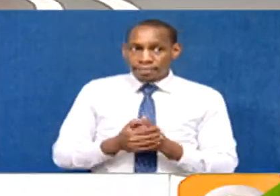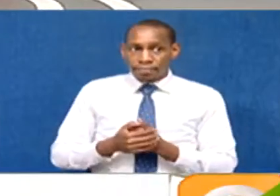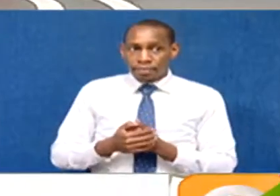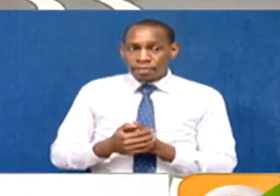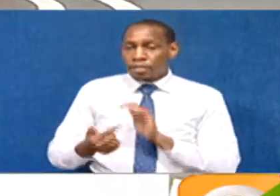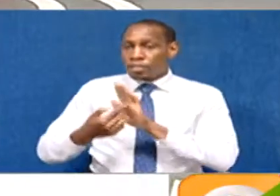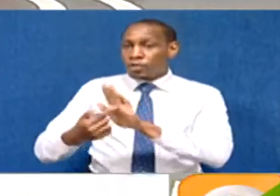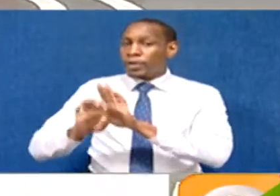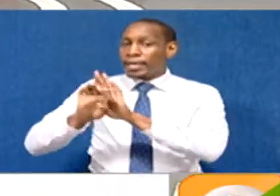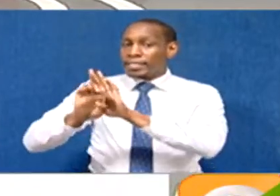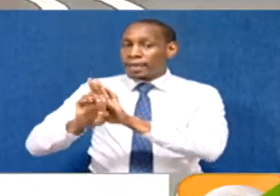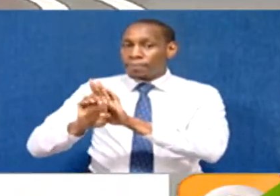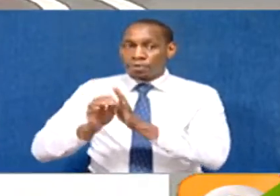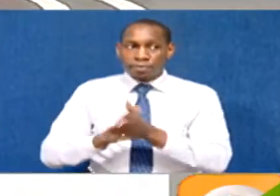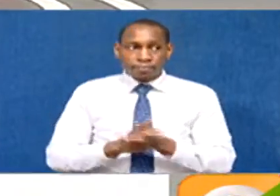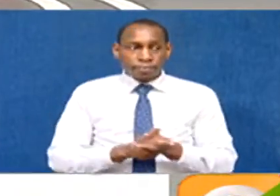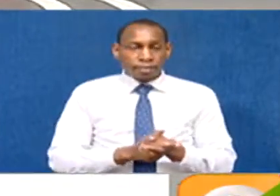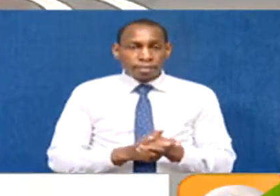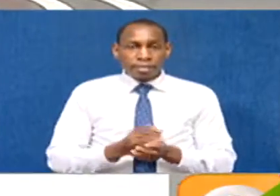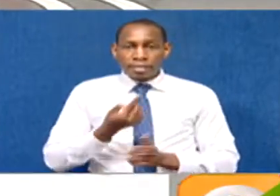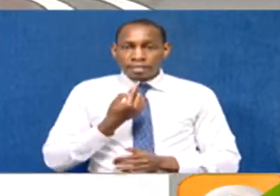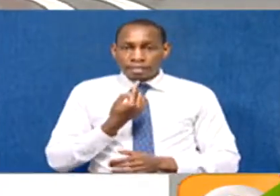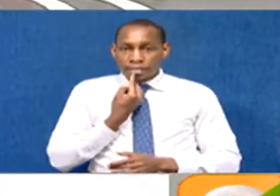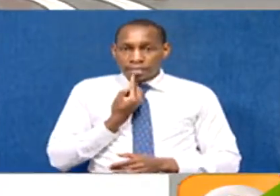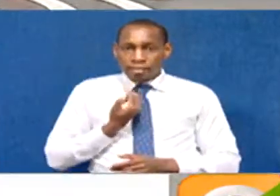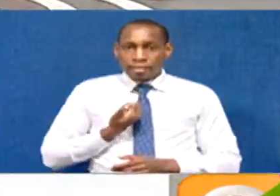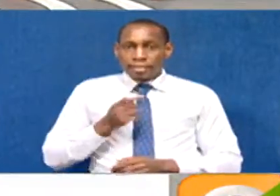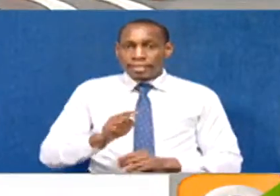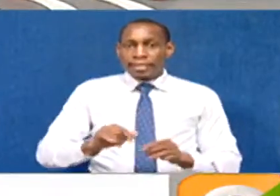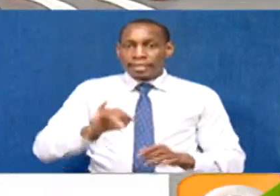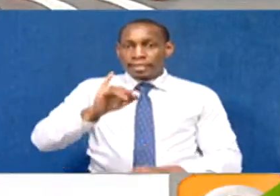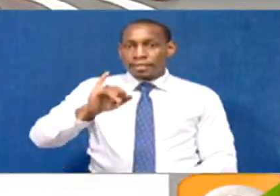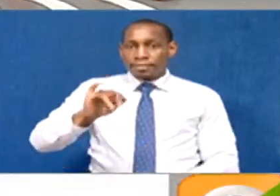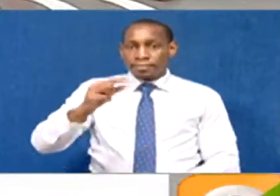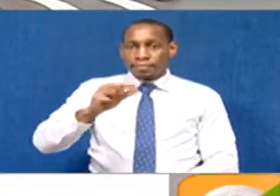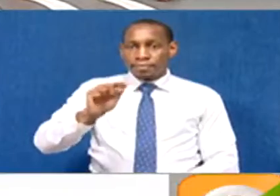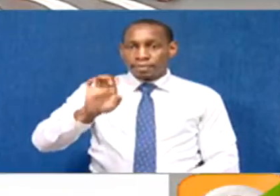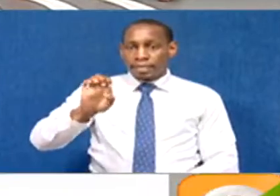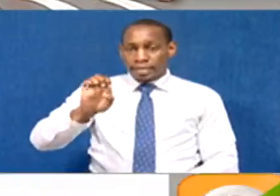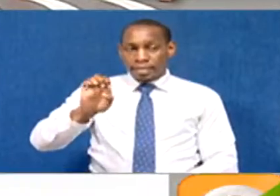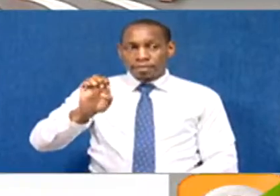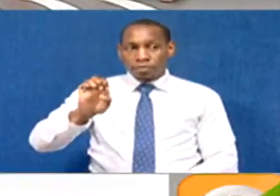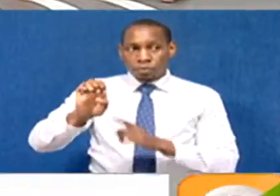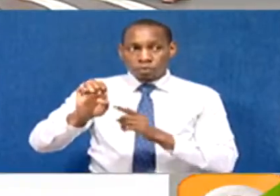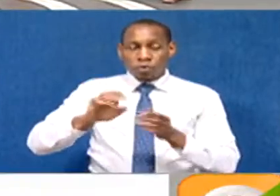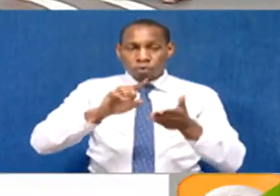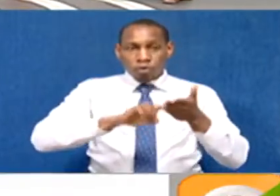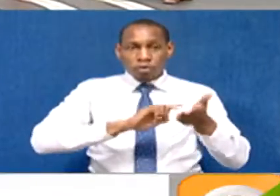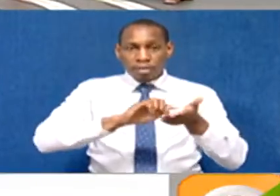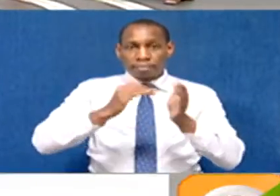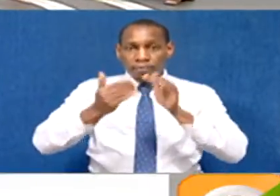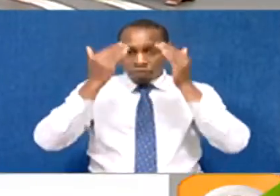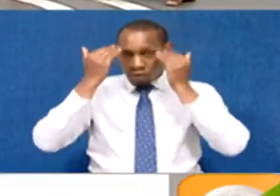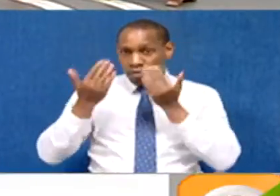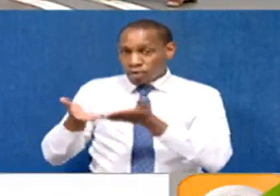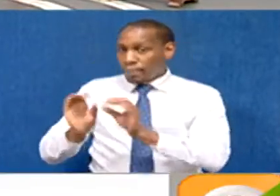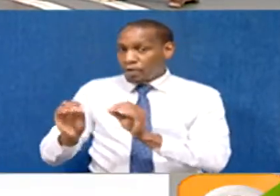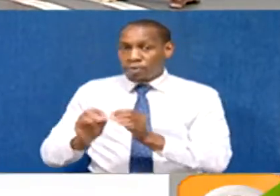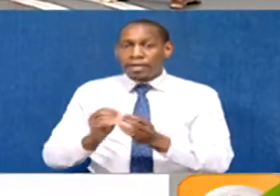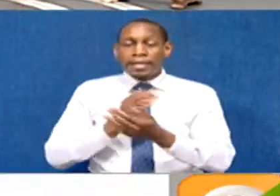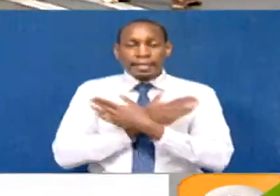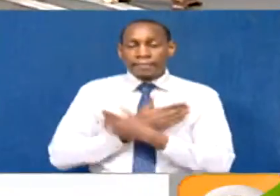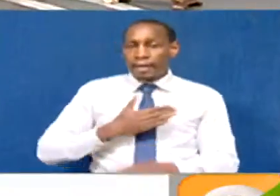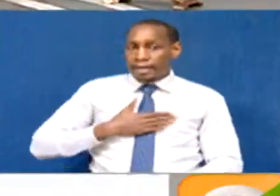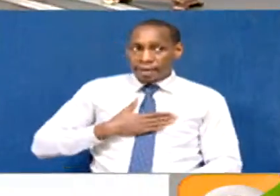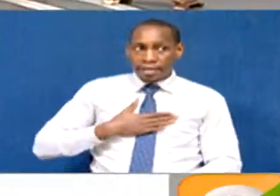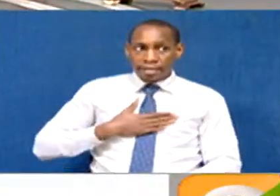us an example. No. She said Rigathi Gachagua has been charged in court. Yeah. Do you know Rigathi Gachagua? But he's not and here. He's not here right now. He's my friend. He's